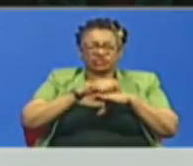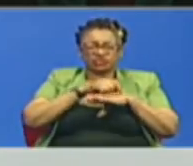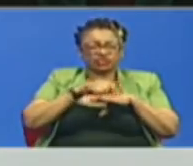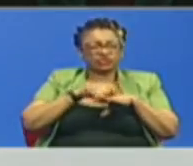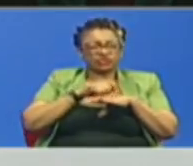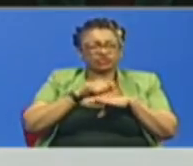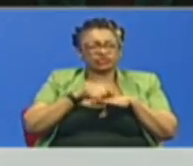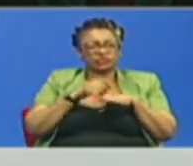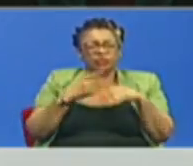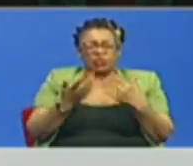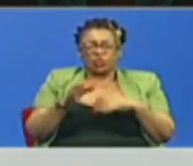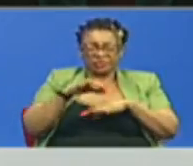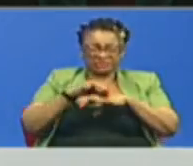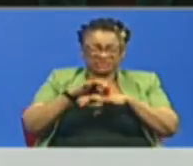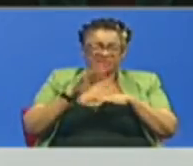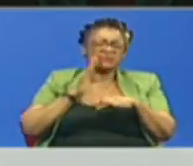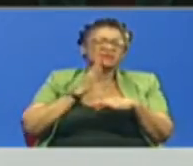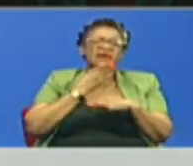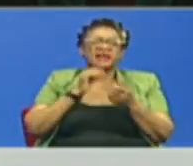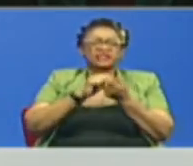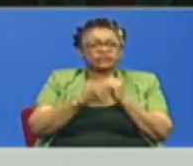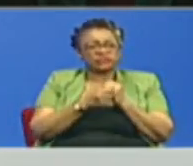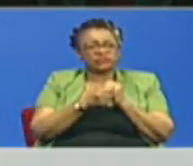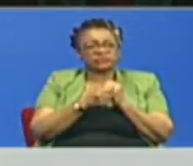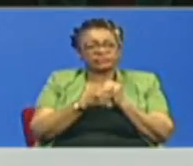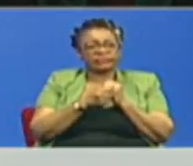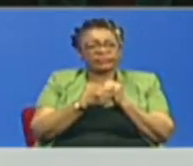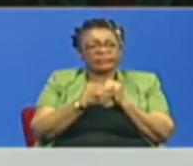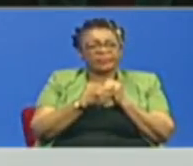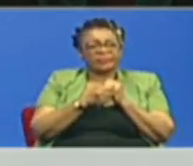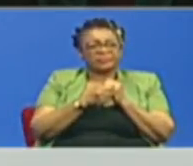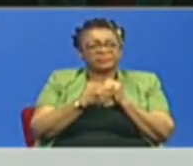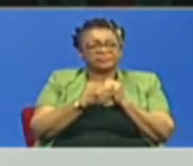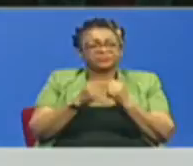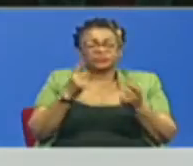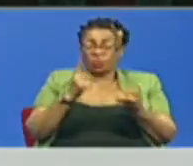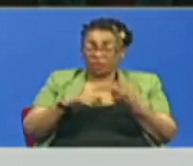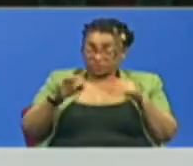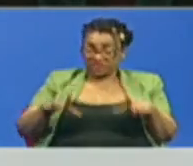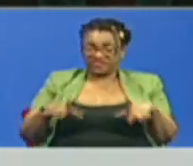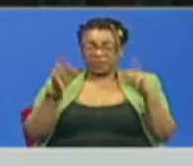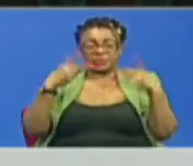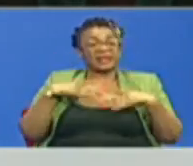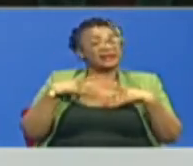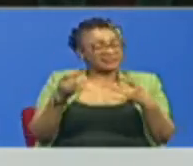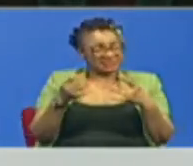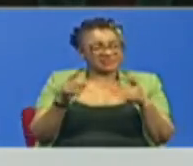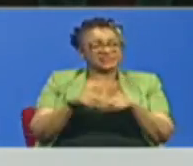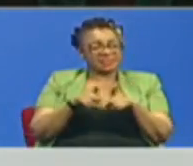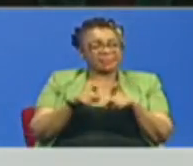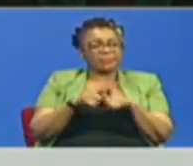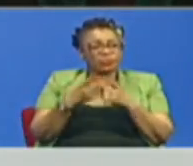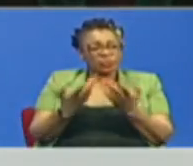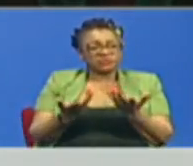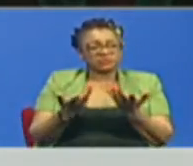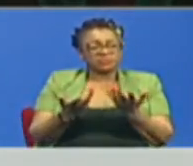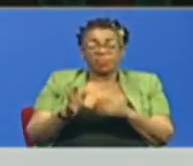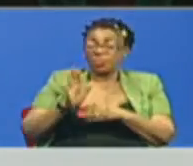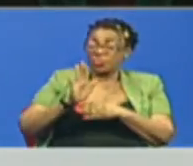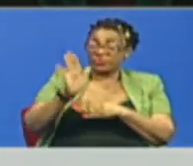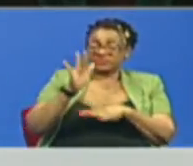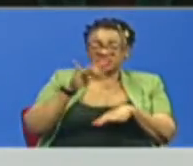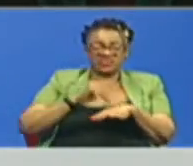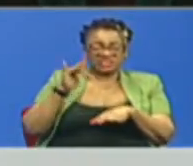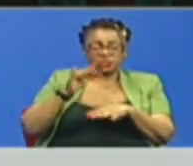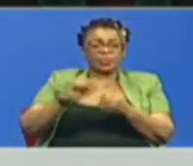discoloration of fingers or even toes. What I also found very interesting as well is that those infected with